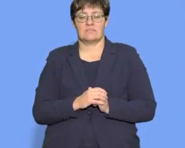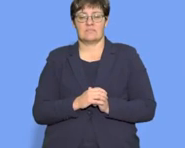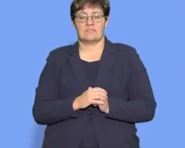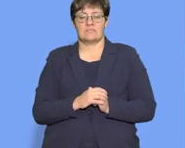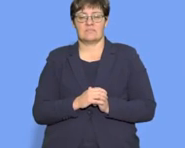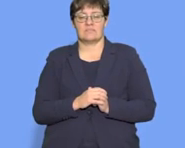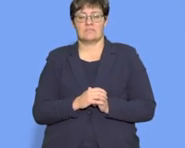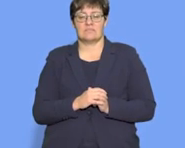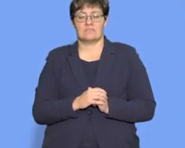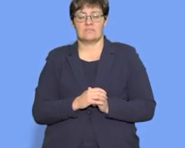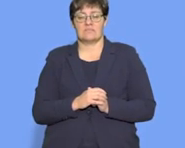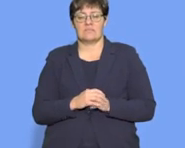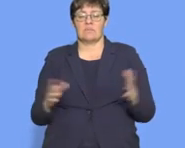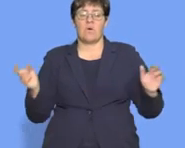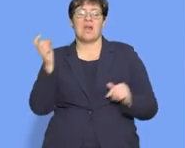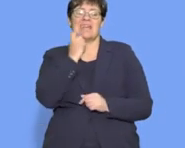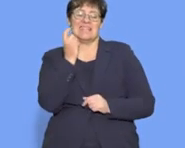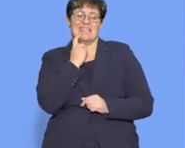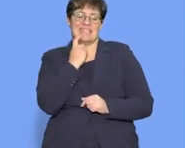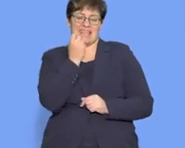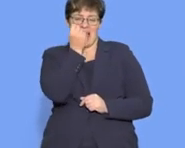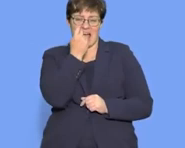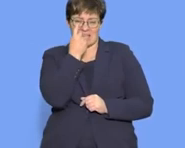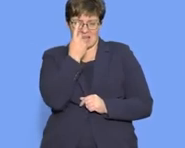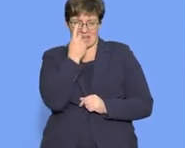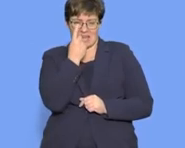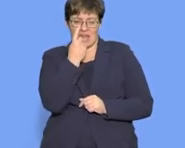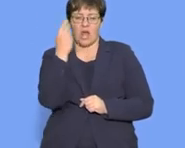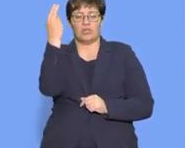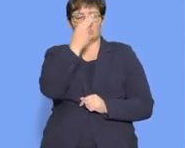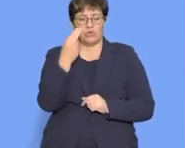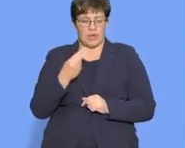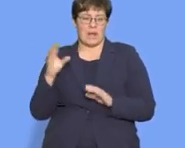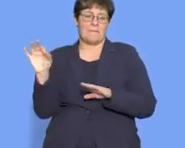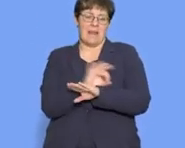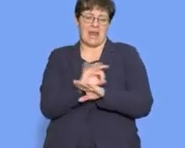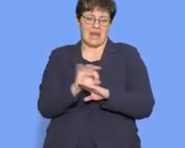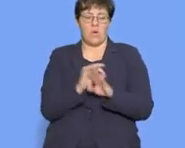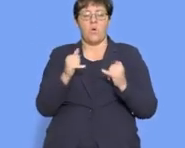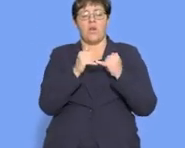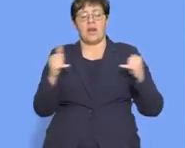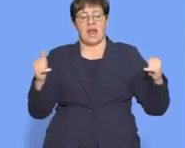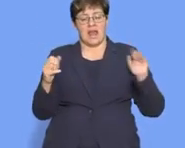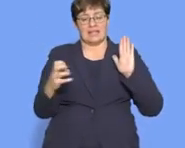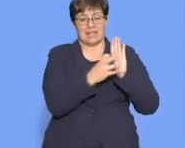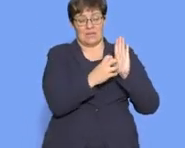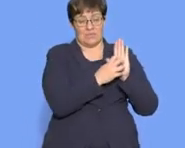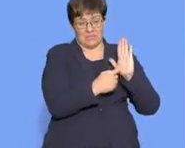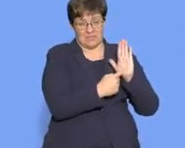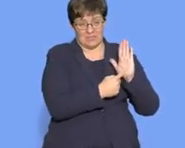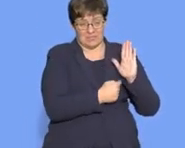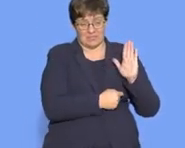It's often easier to understand by drawing a plan or a line diagram of a